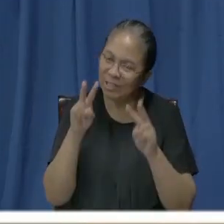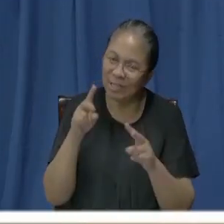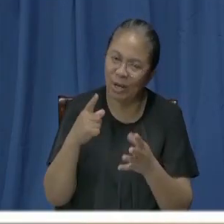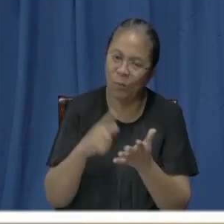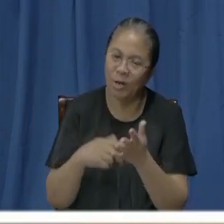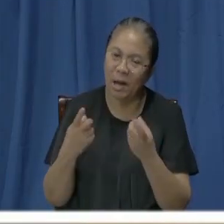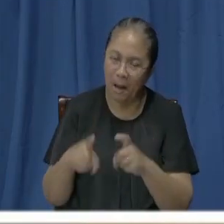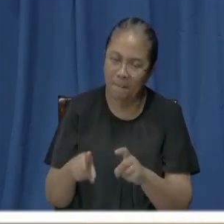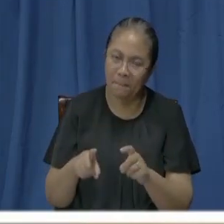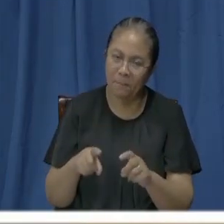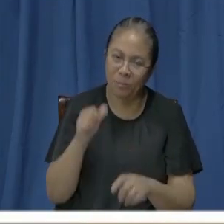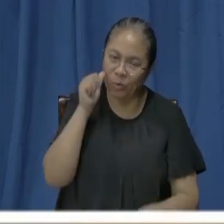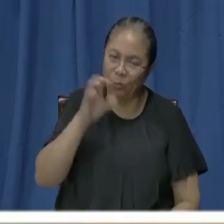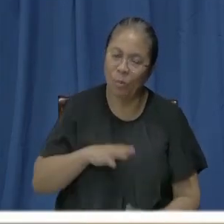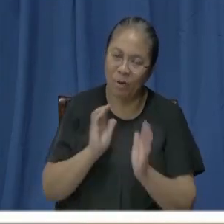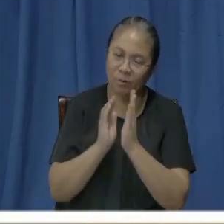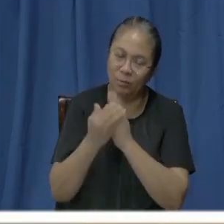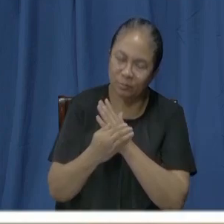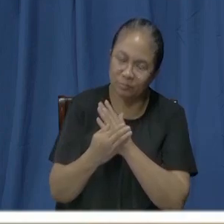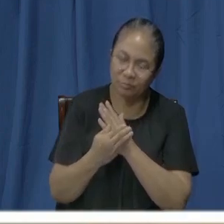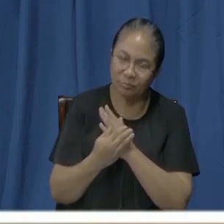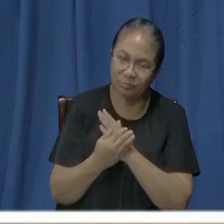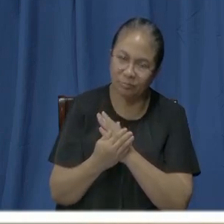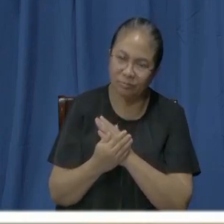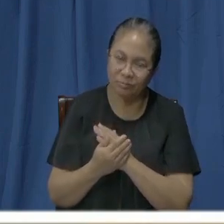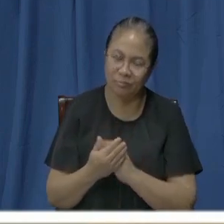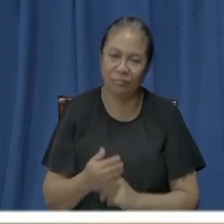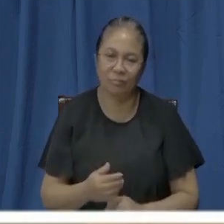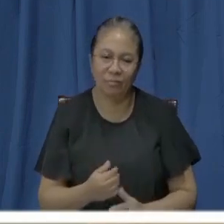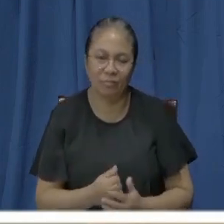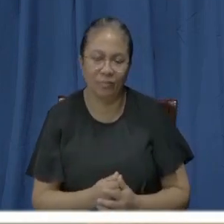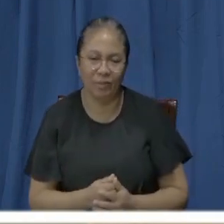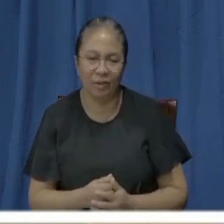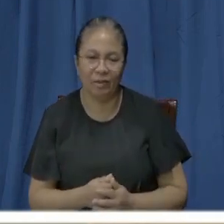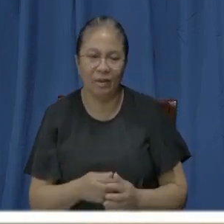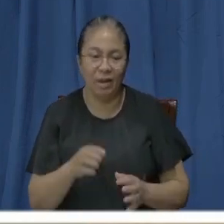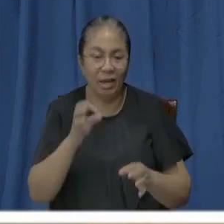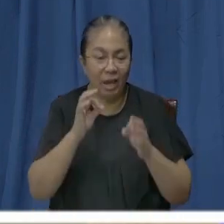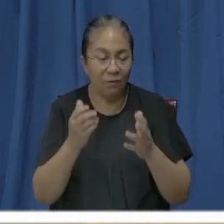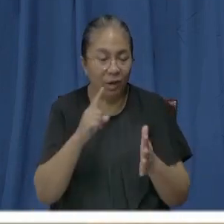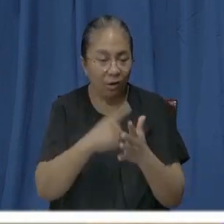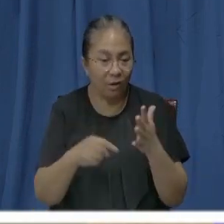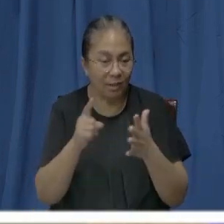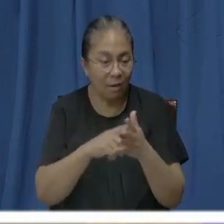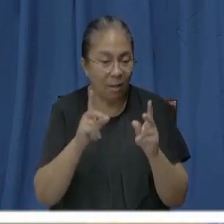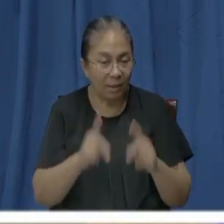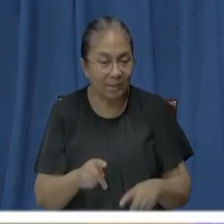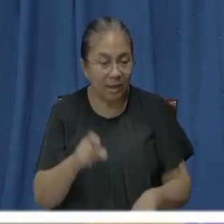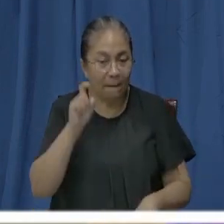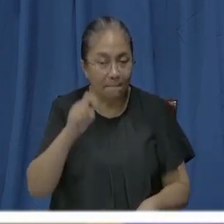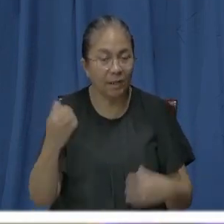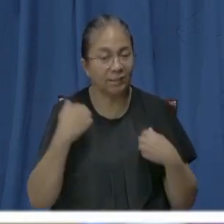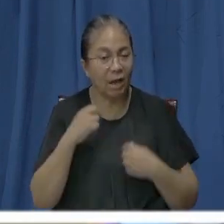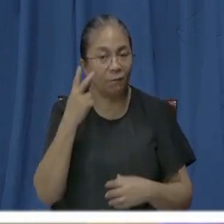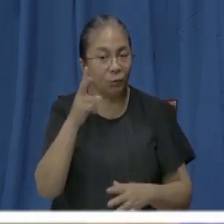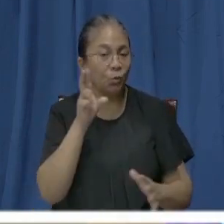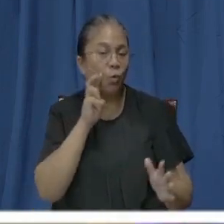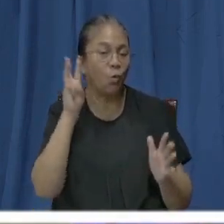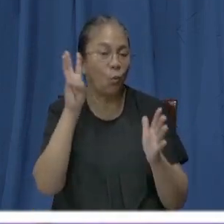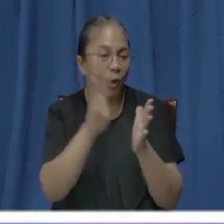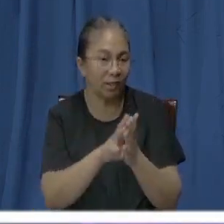breaking the law because according to the law, you cannot condemn, especially not for a capital crime, based on the testimony of one